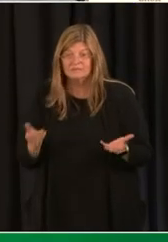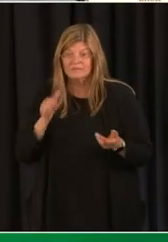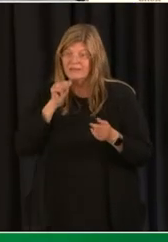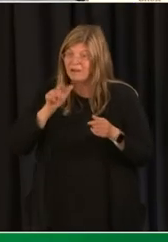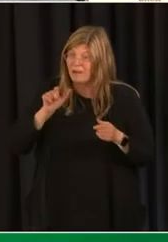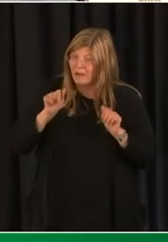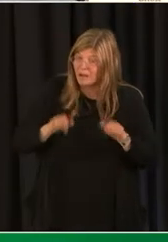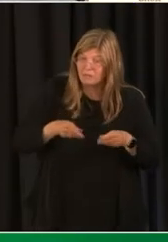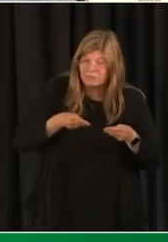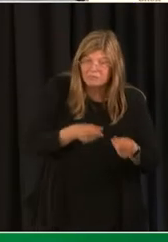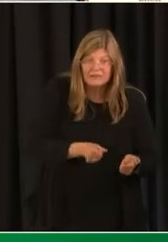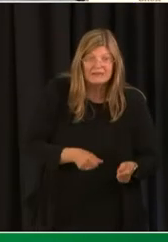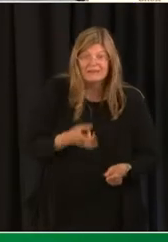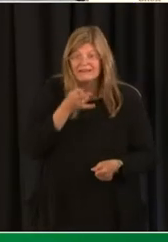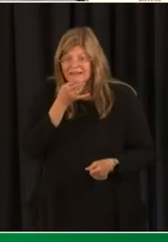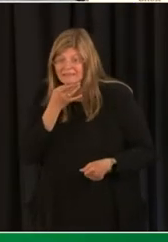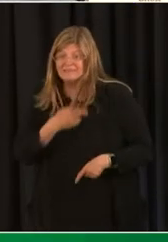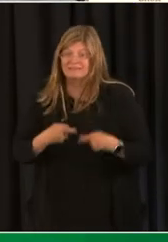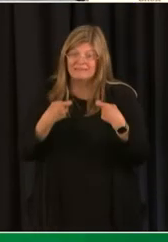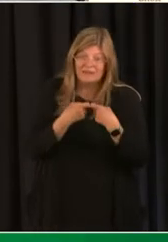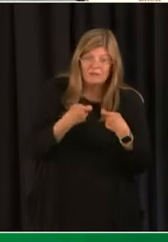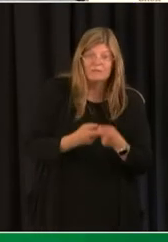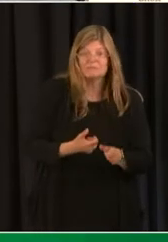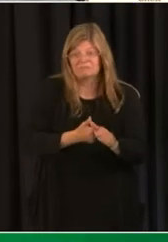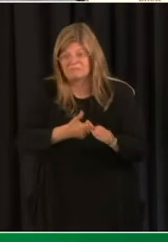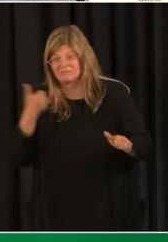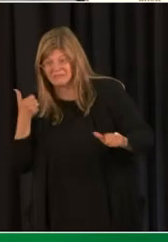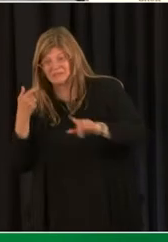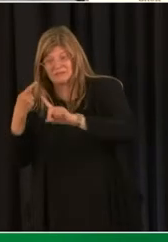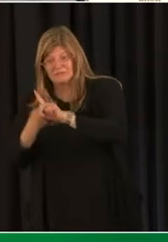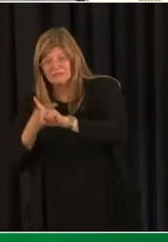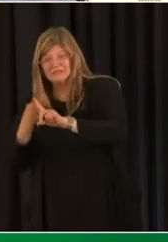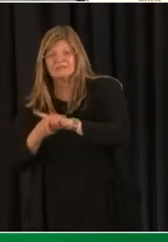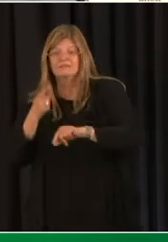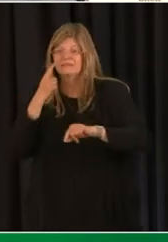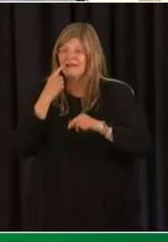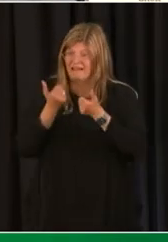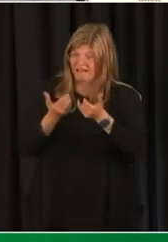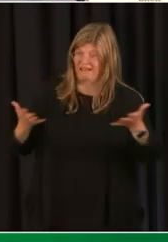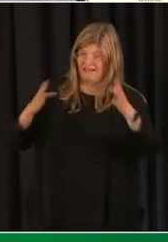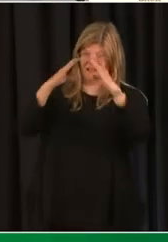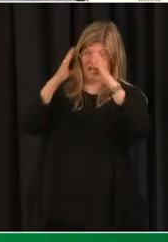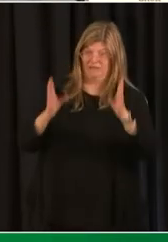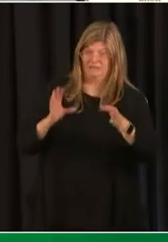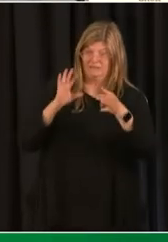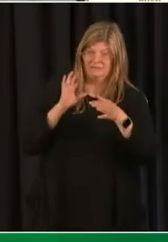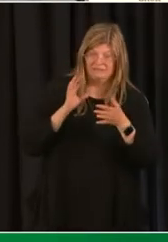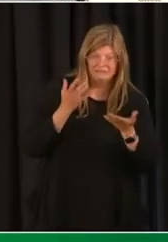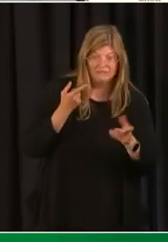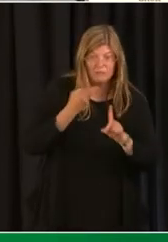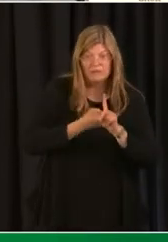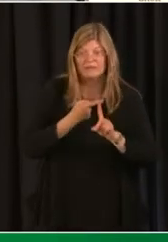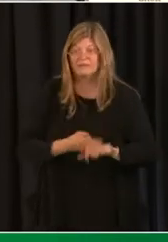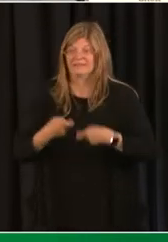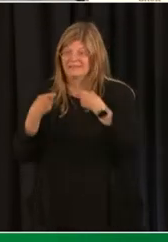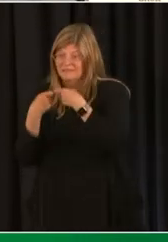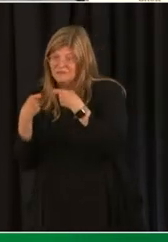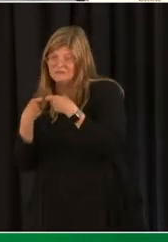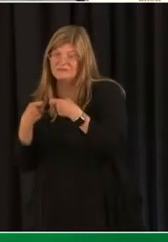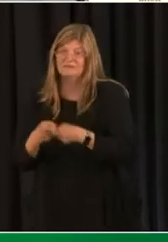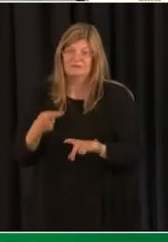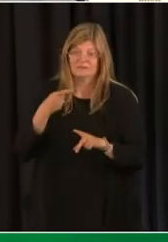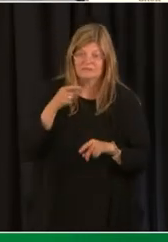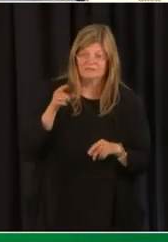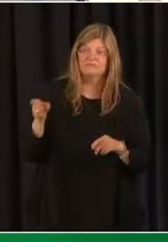for your utilities, being behind on your rent, and for any of your housing costs, rent or utilities, this